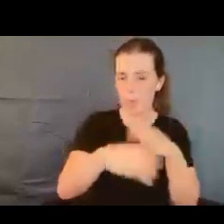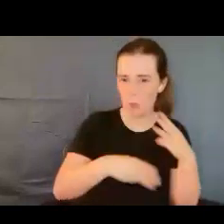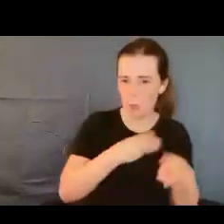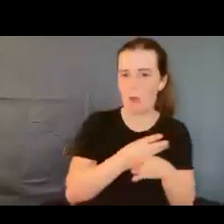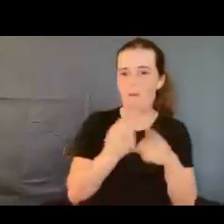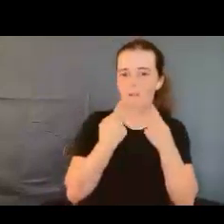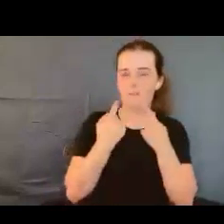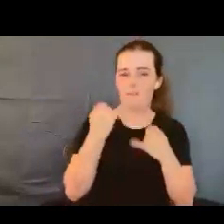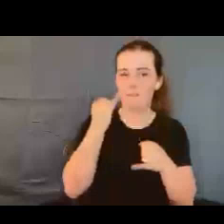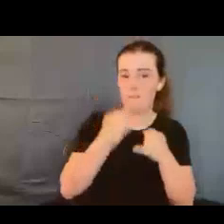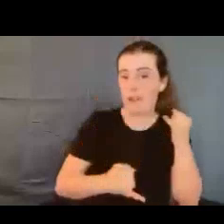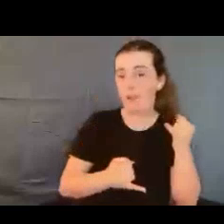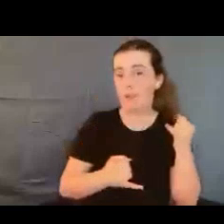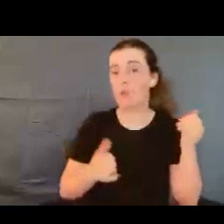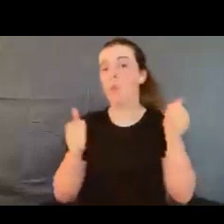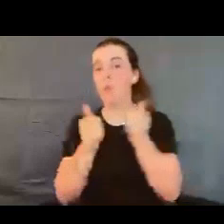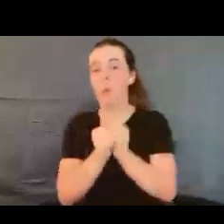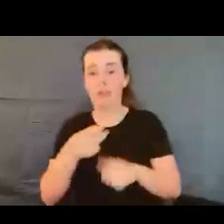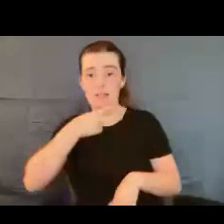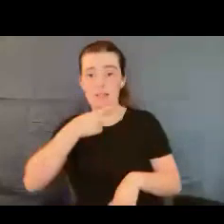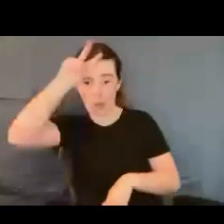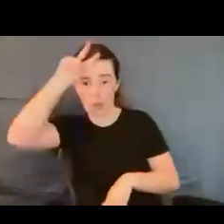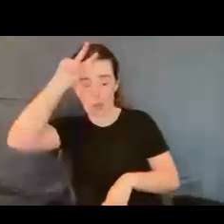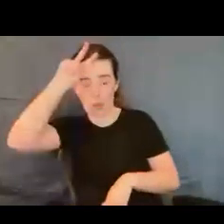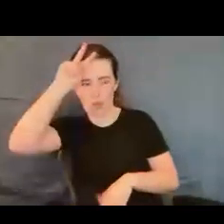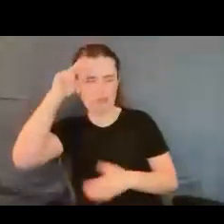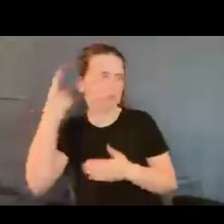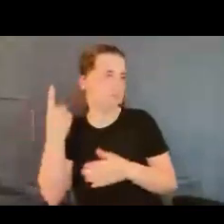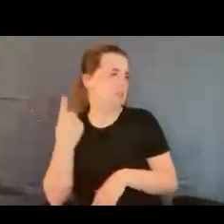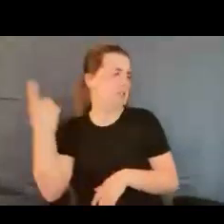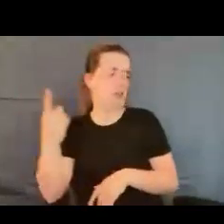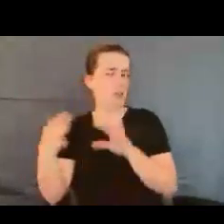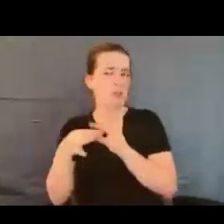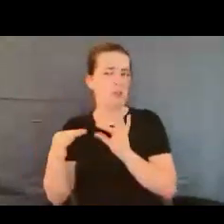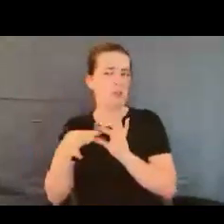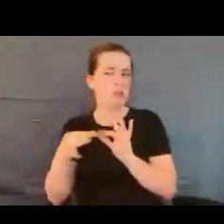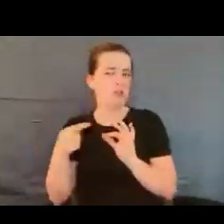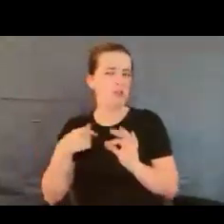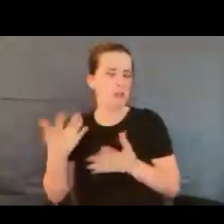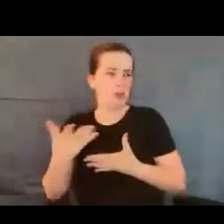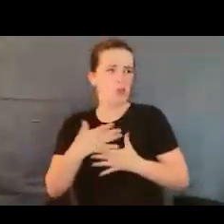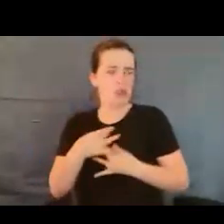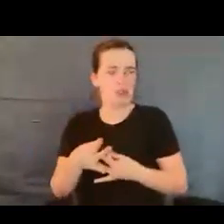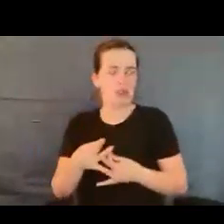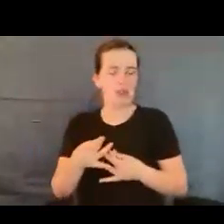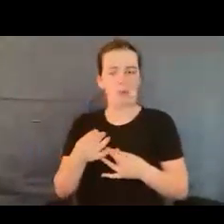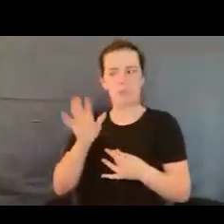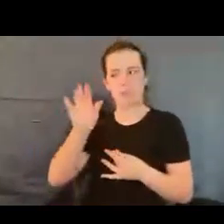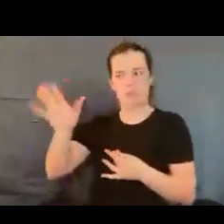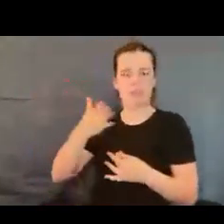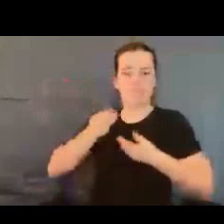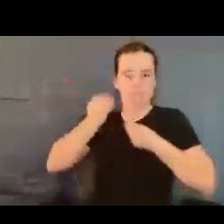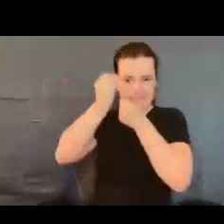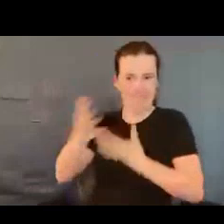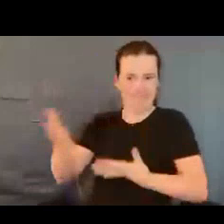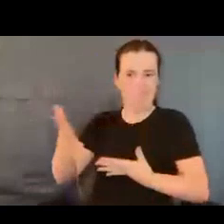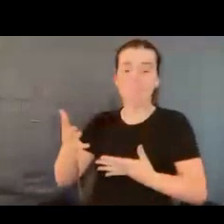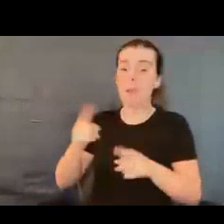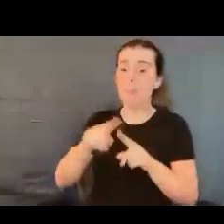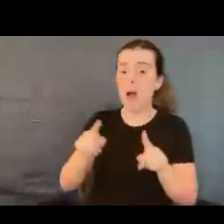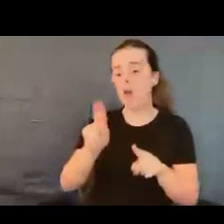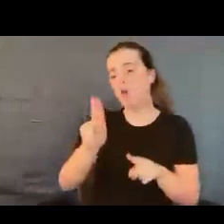that? Speedgoat. Someone just mentioned this was something that they were interested in hearing, so I made sure it's on there. But if you have any questions, UTMB site can be pretty helpful